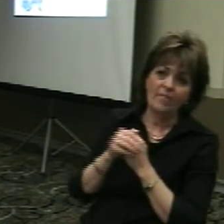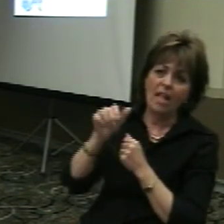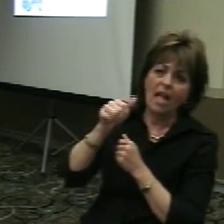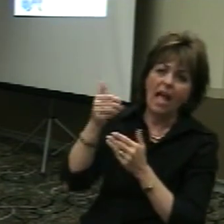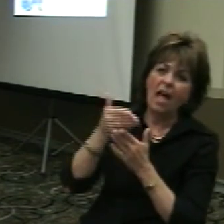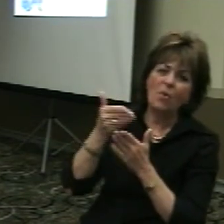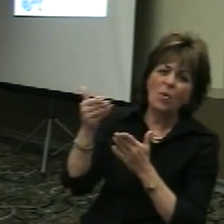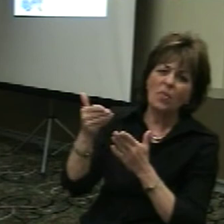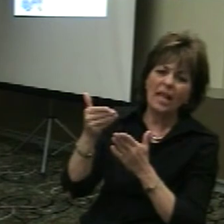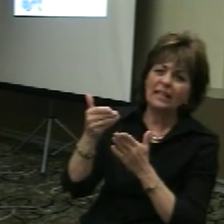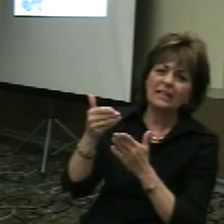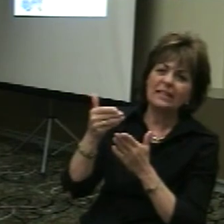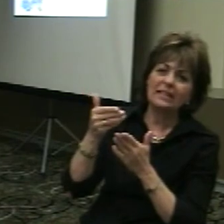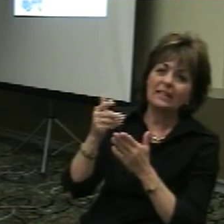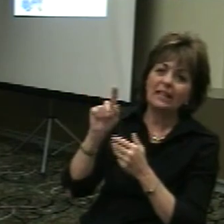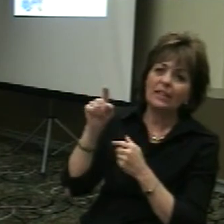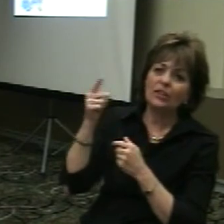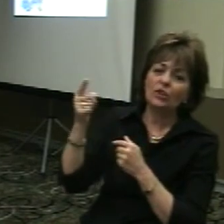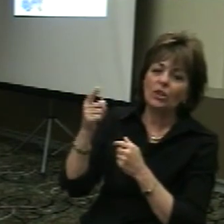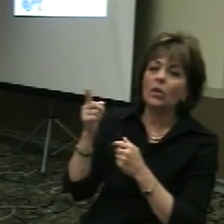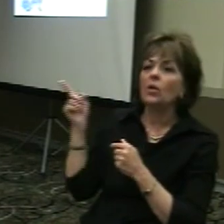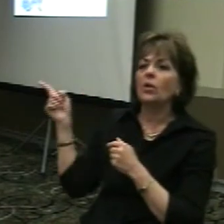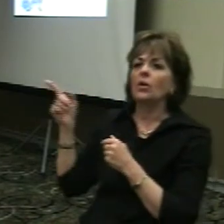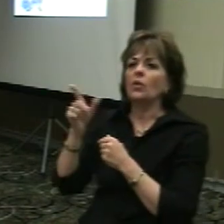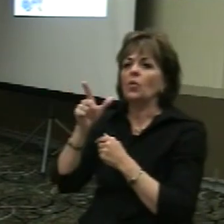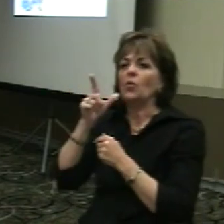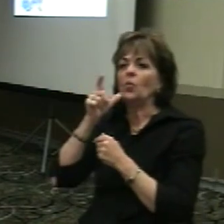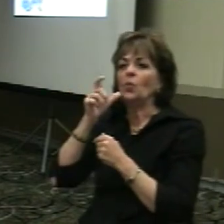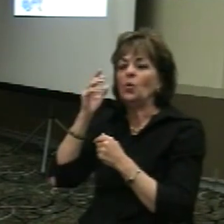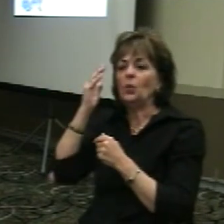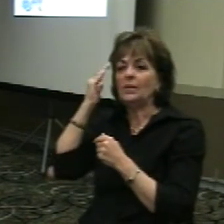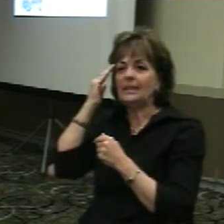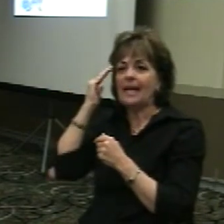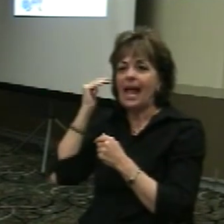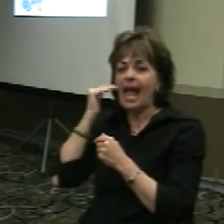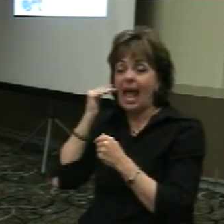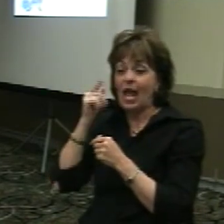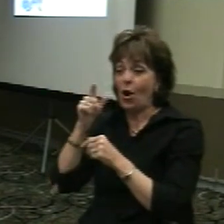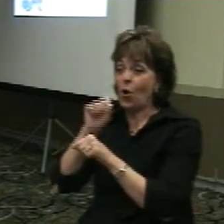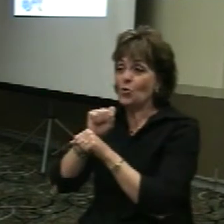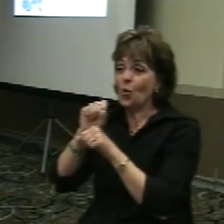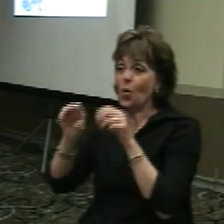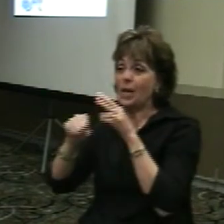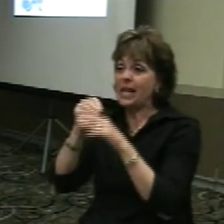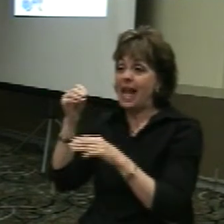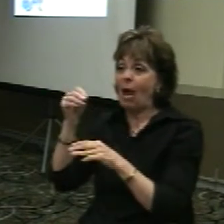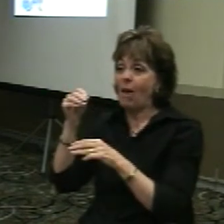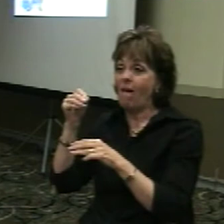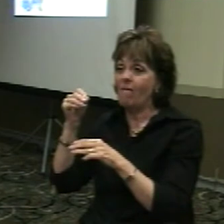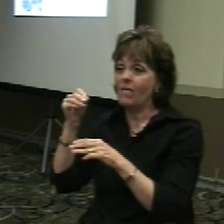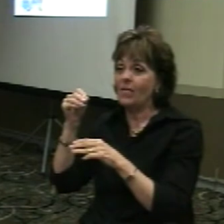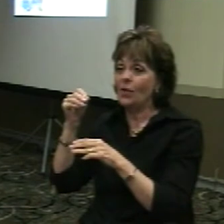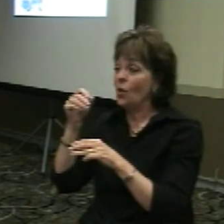Other things, it's just Whose head are you working out of? head, Yeah. mine. Yeah.